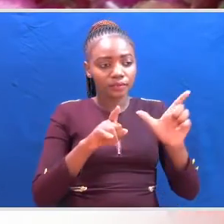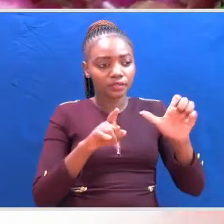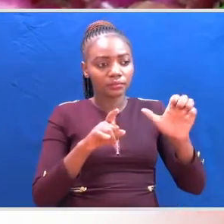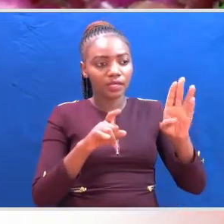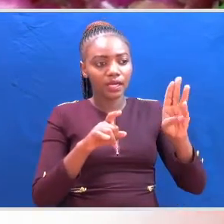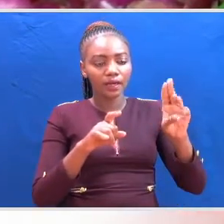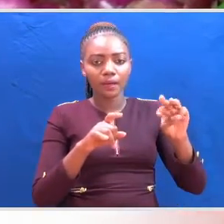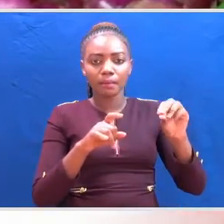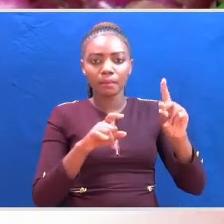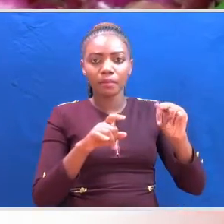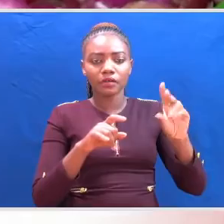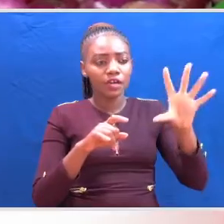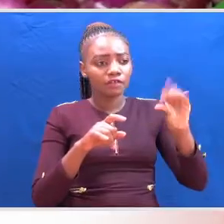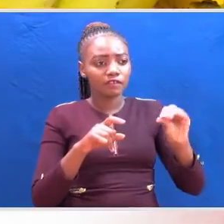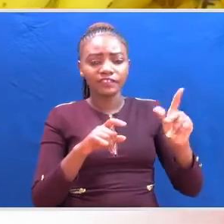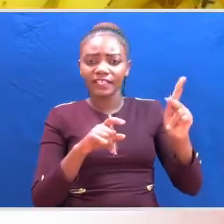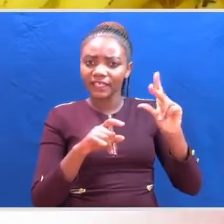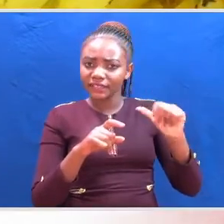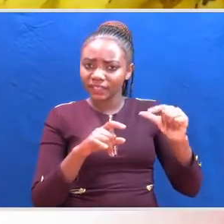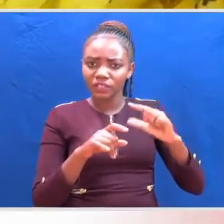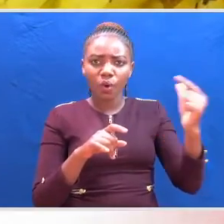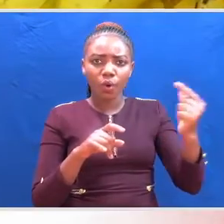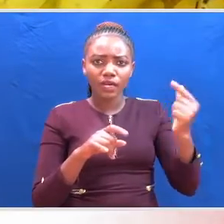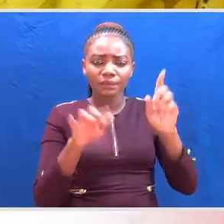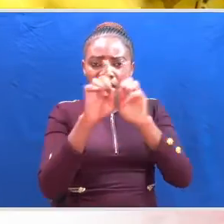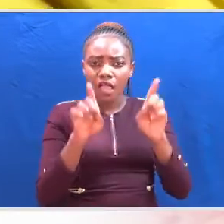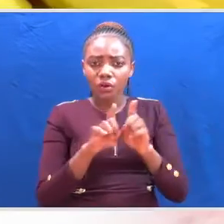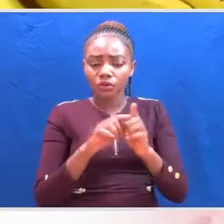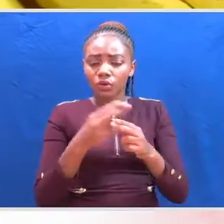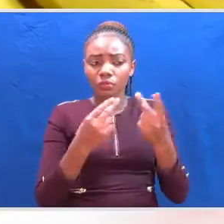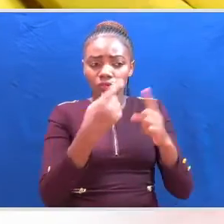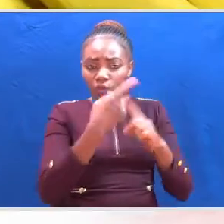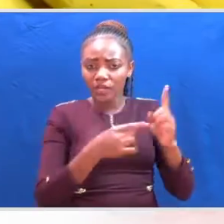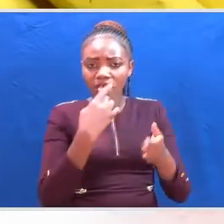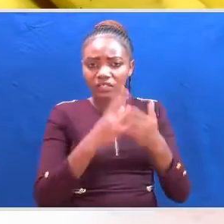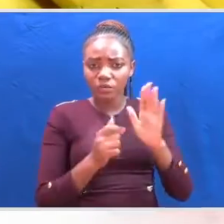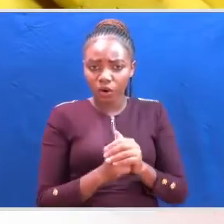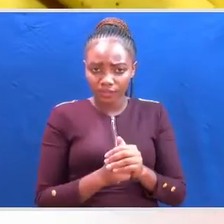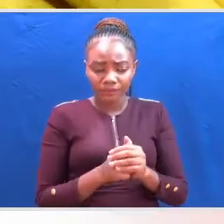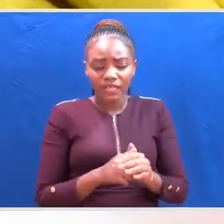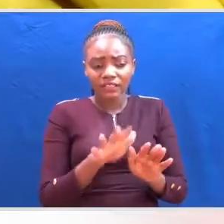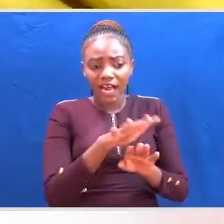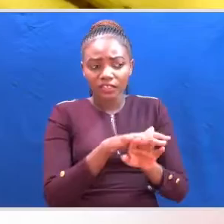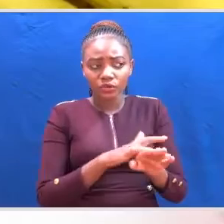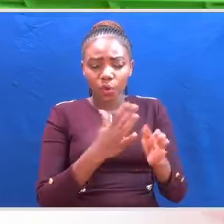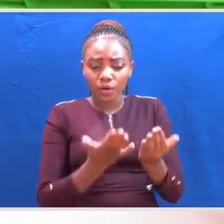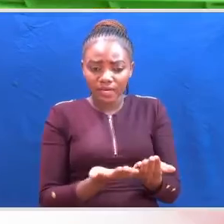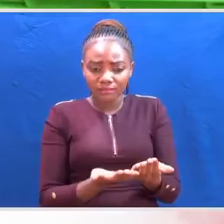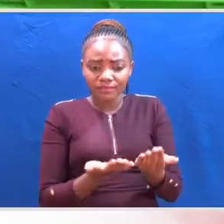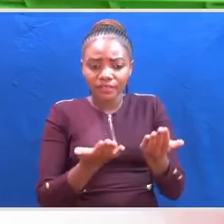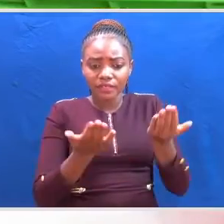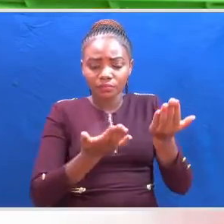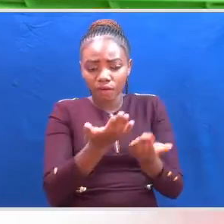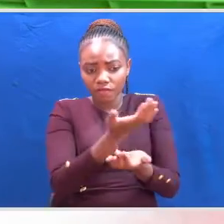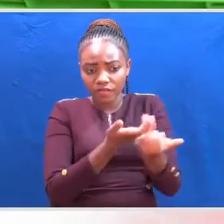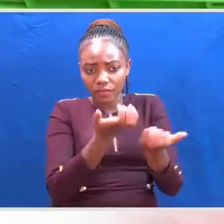that is just like for home use. Almost a year down the line, she says she has slowly expanded the business into an all-round